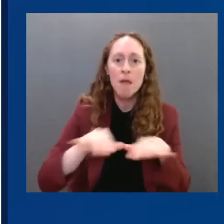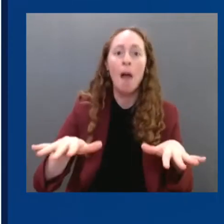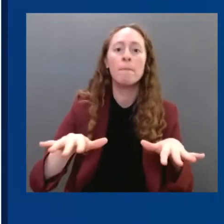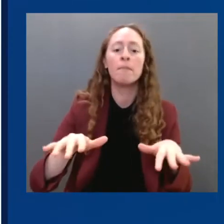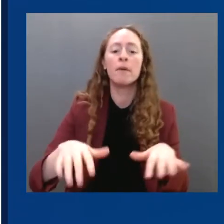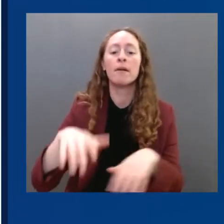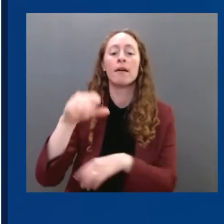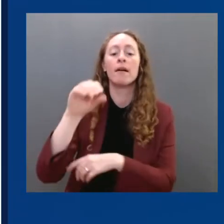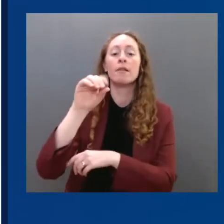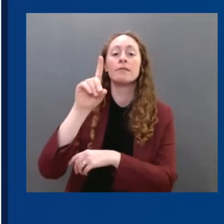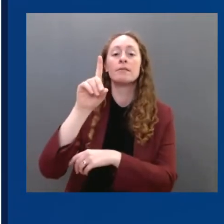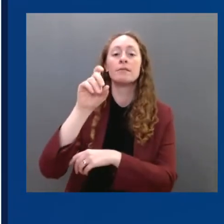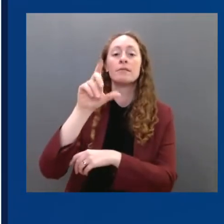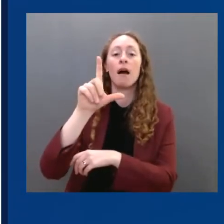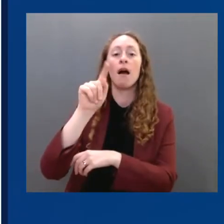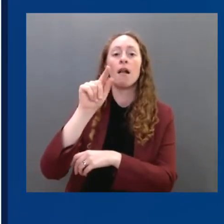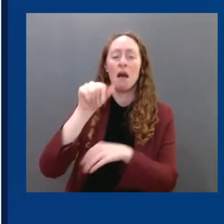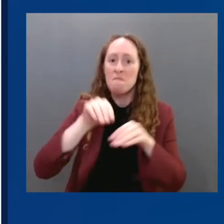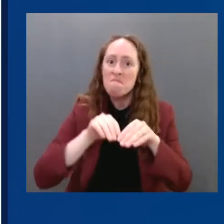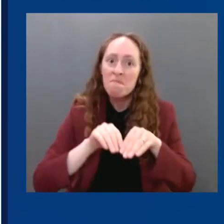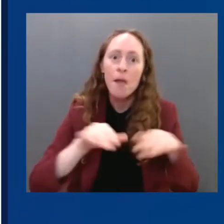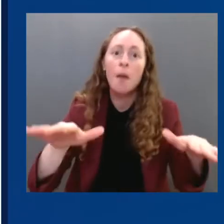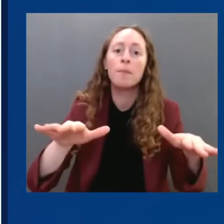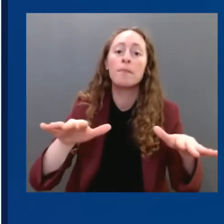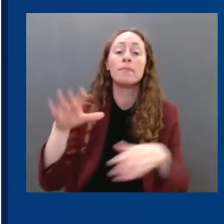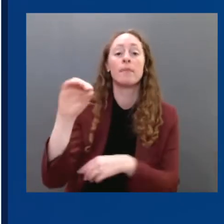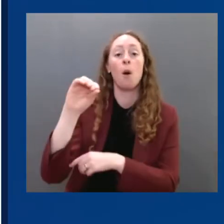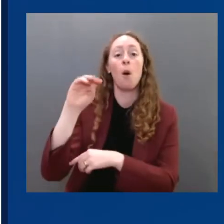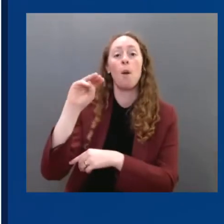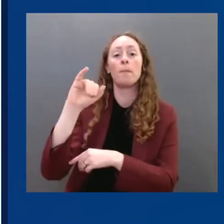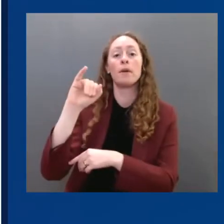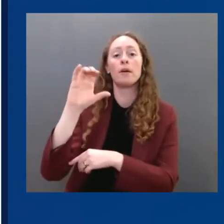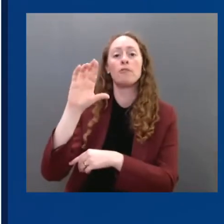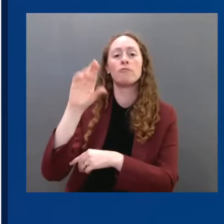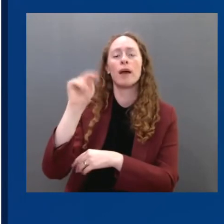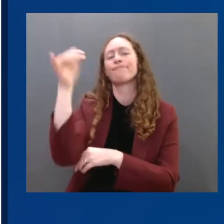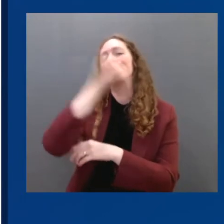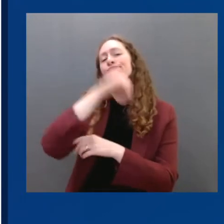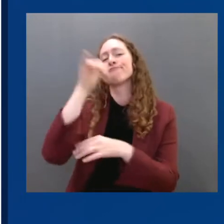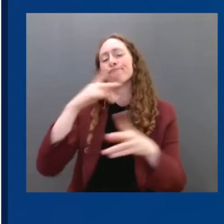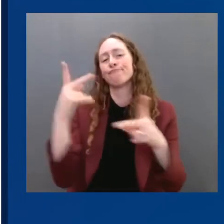a broad category has been particularly problematic.